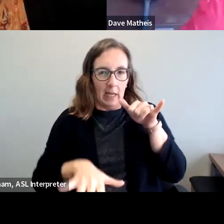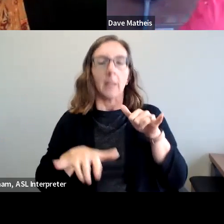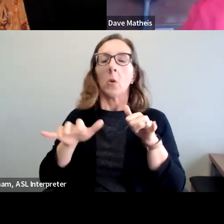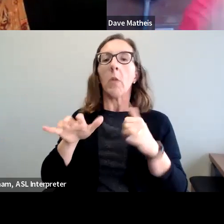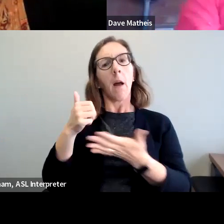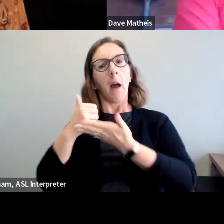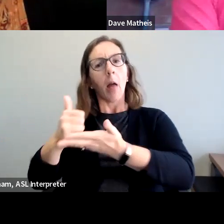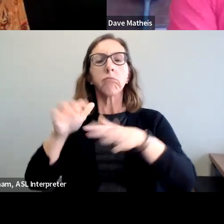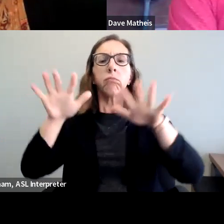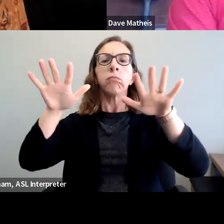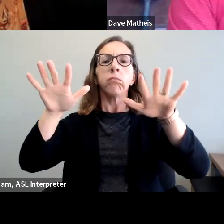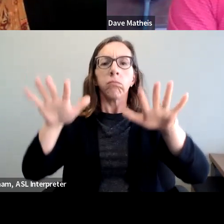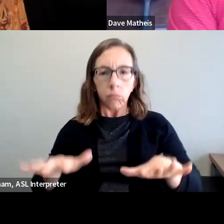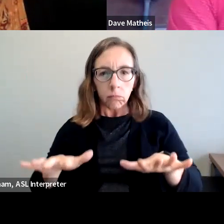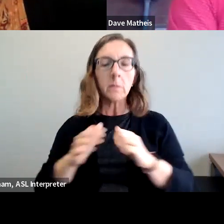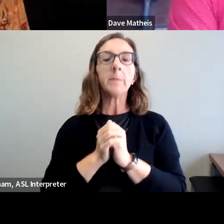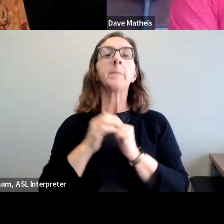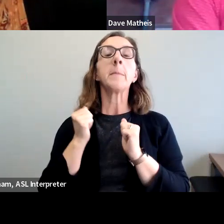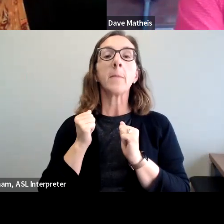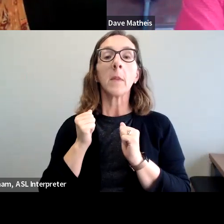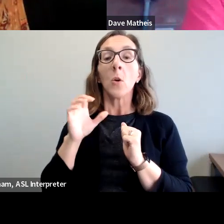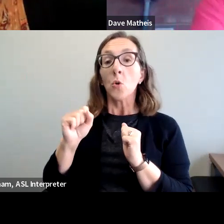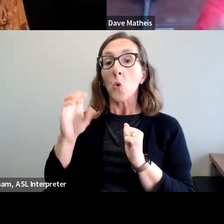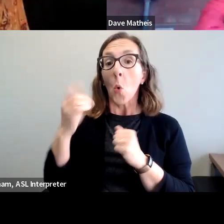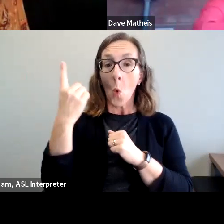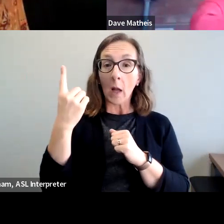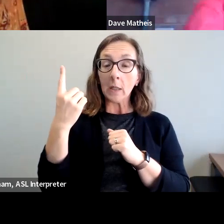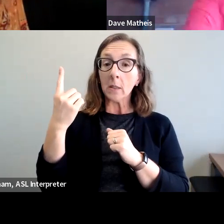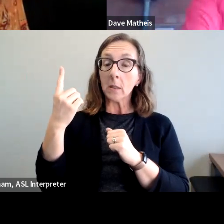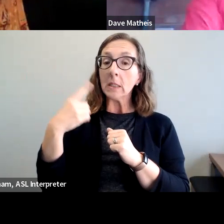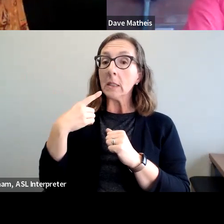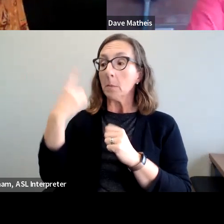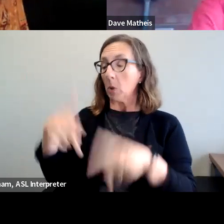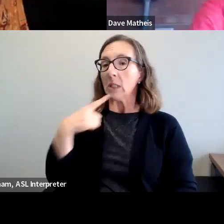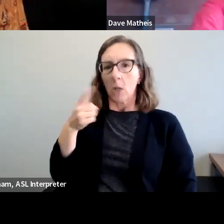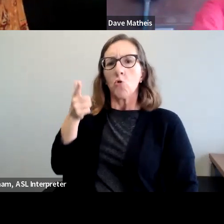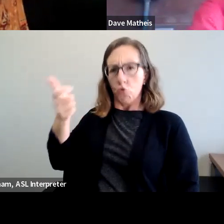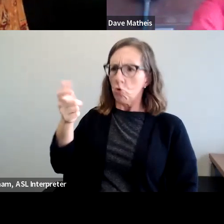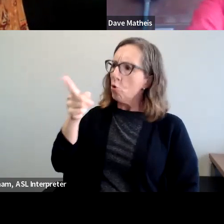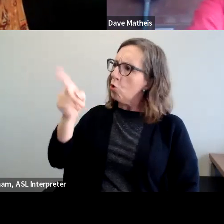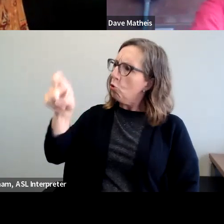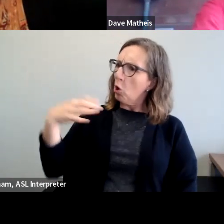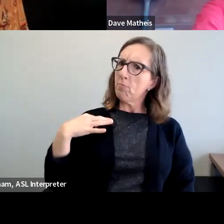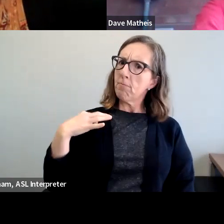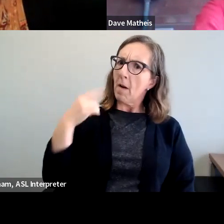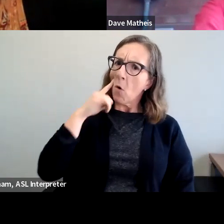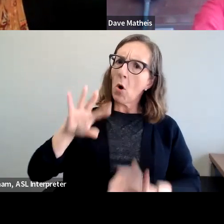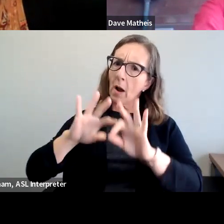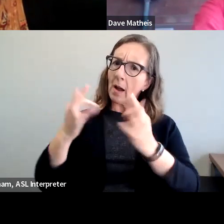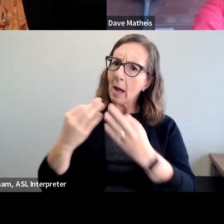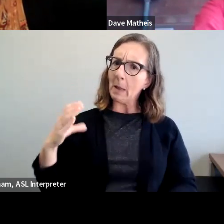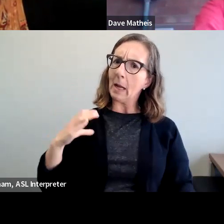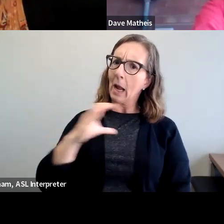So one of the people in the wraparound said, you should be on family council. And I